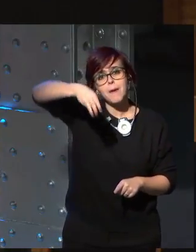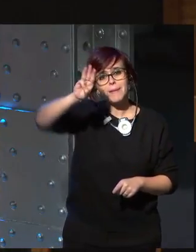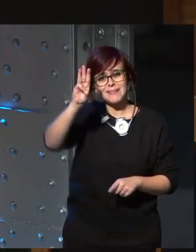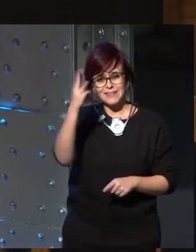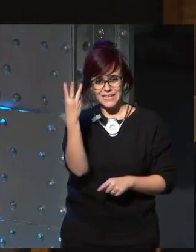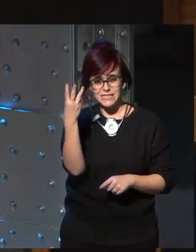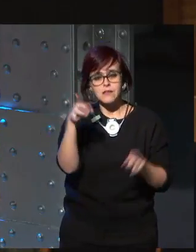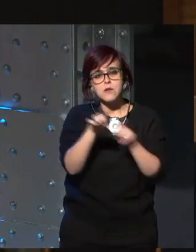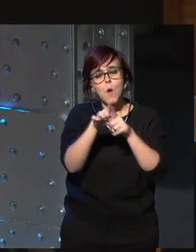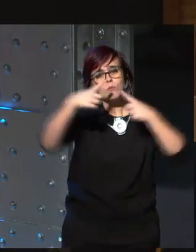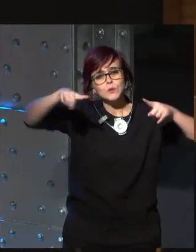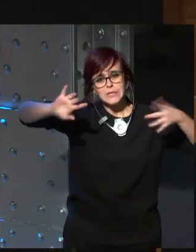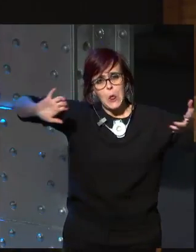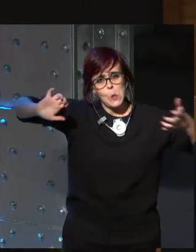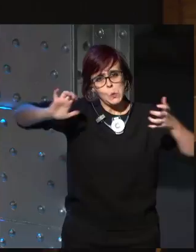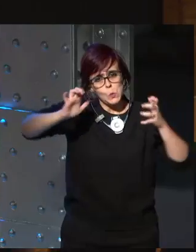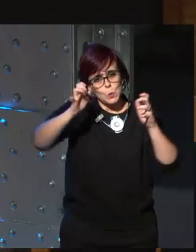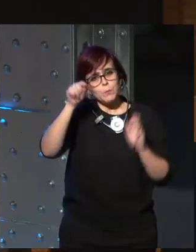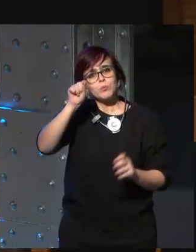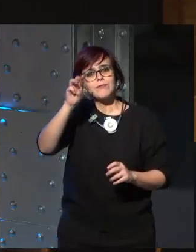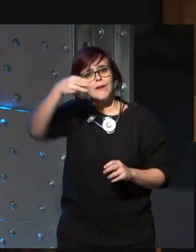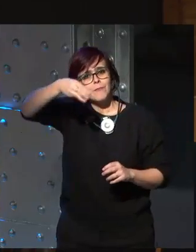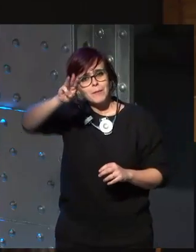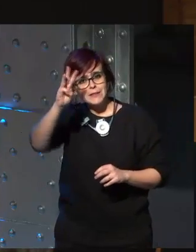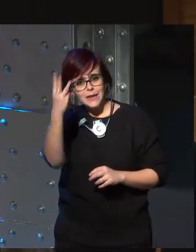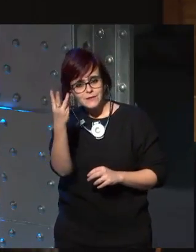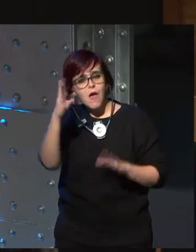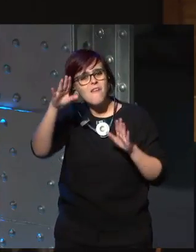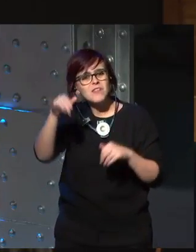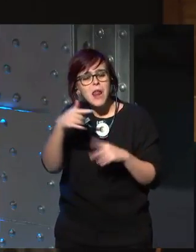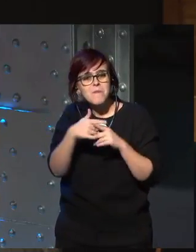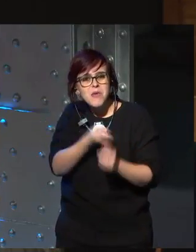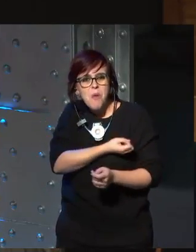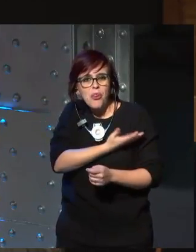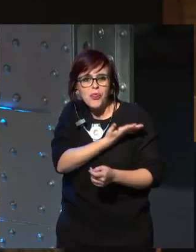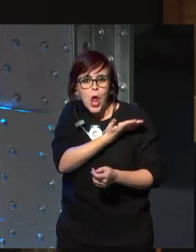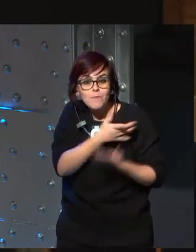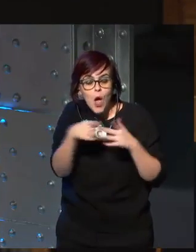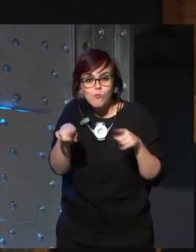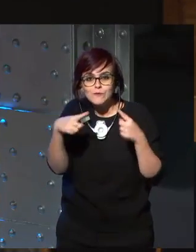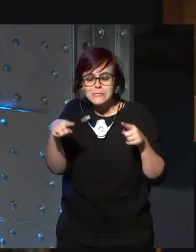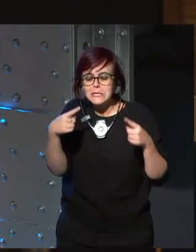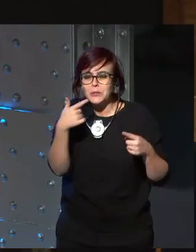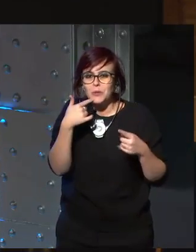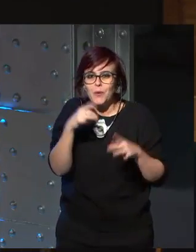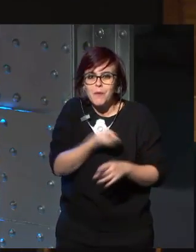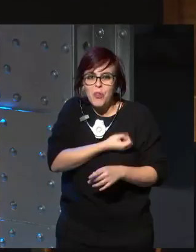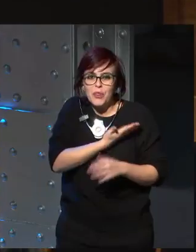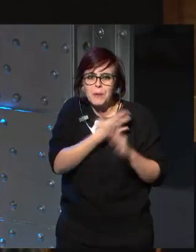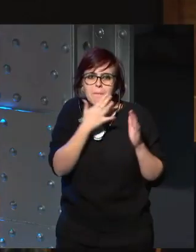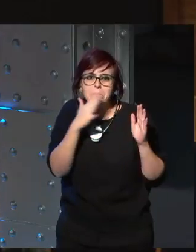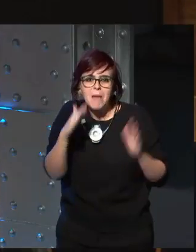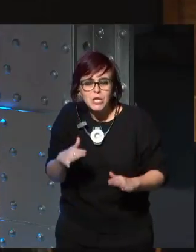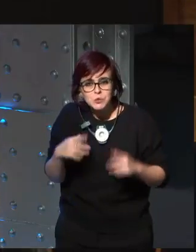studied MP3 and the compression algorithms used for MP3, which forced the emotion away